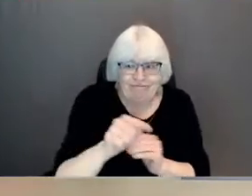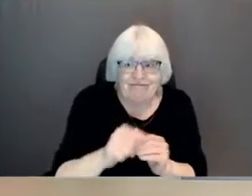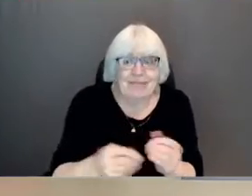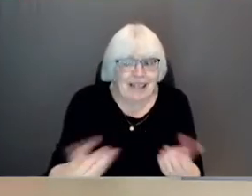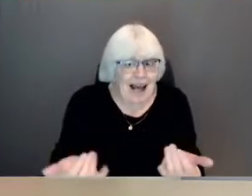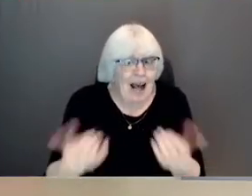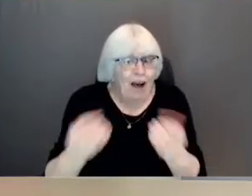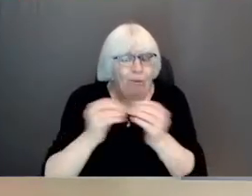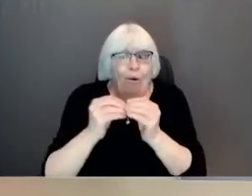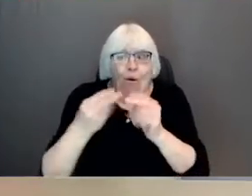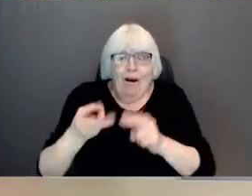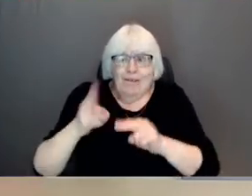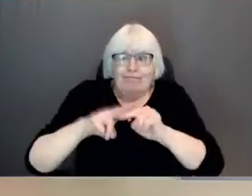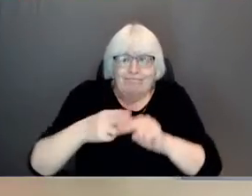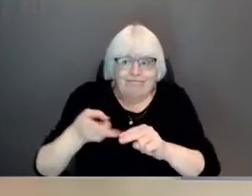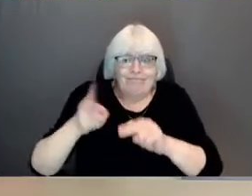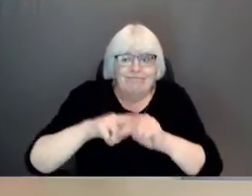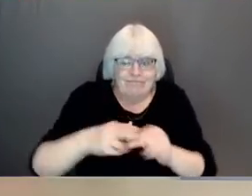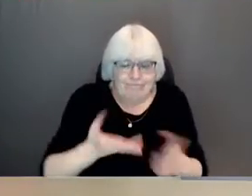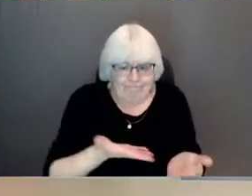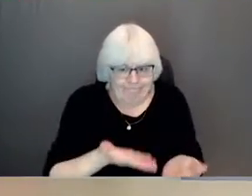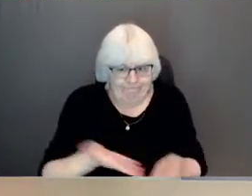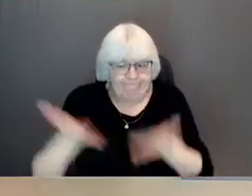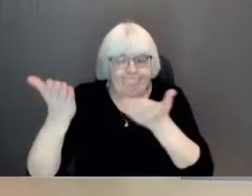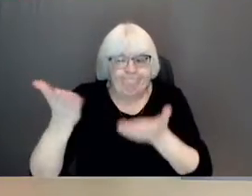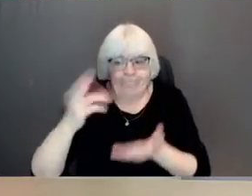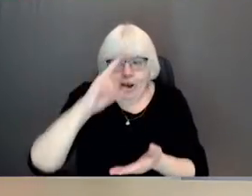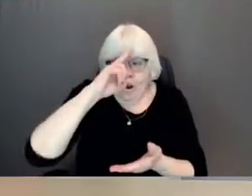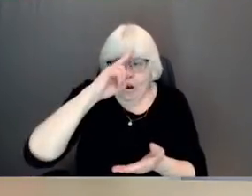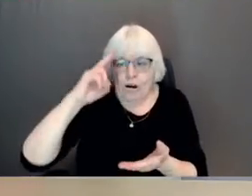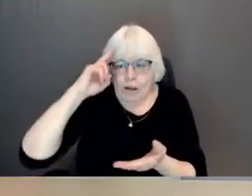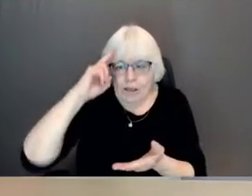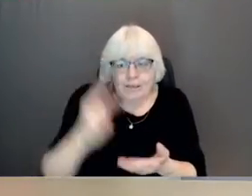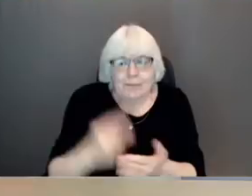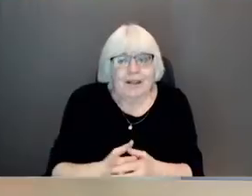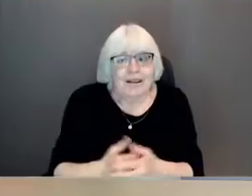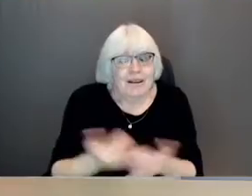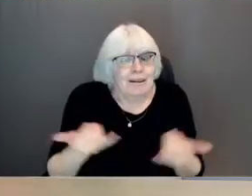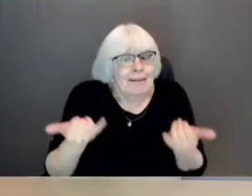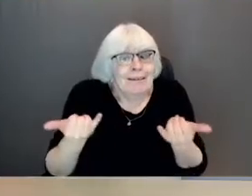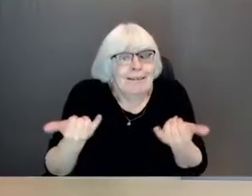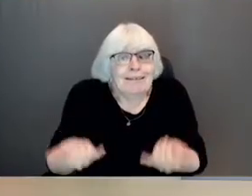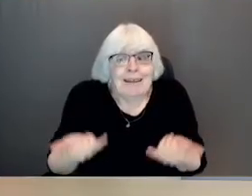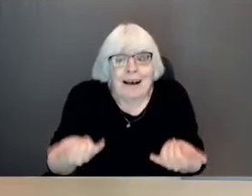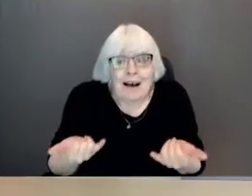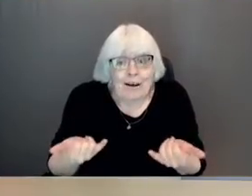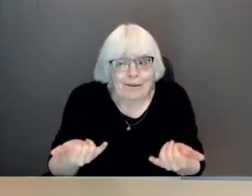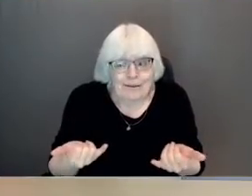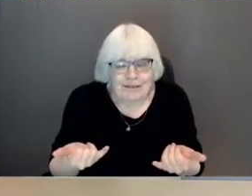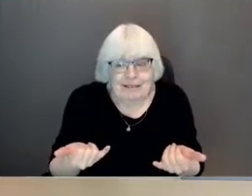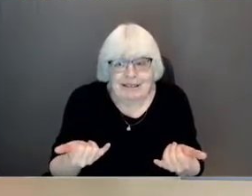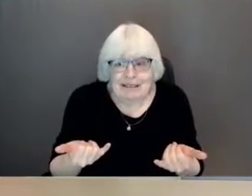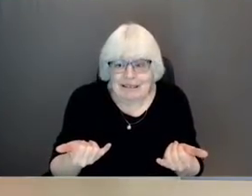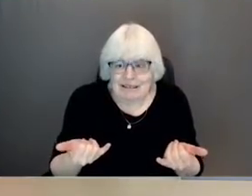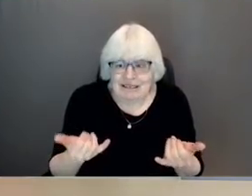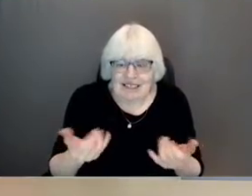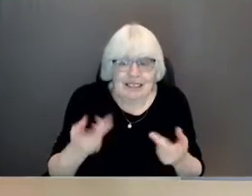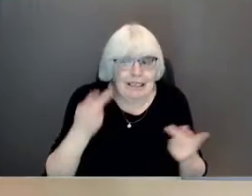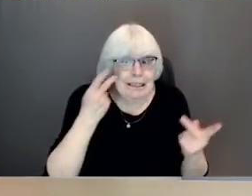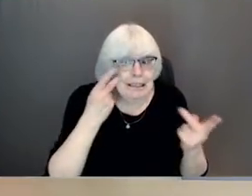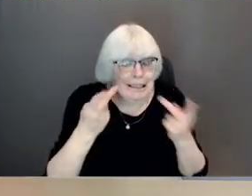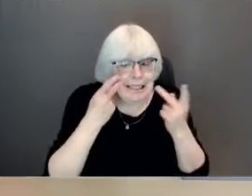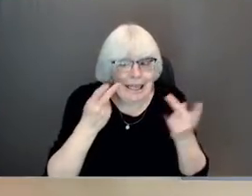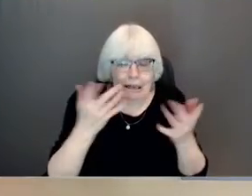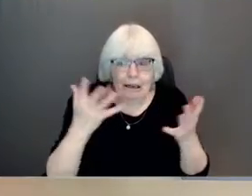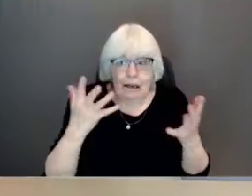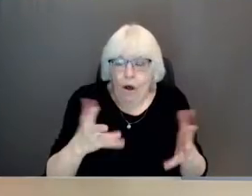Based on the evidence regarding transmissibility of Omicron, we will be adjusting the isolation requirements for cases and the